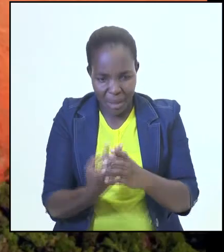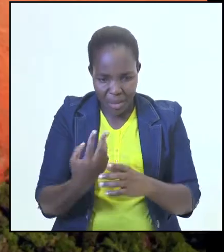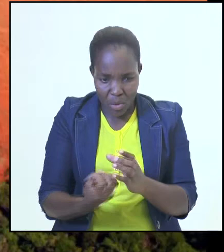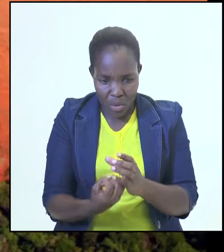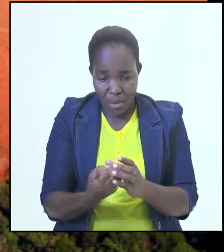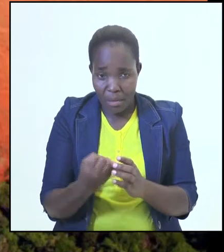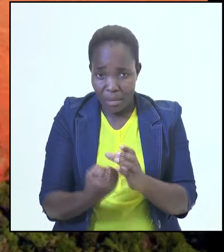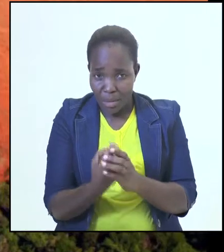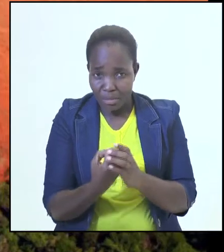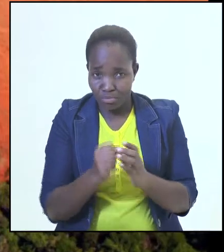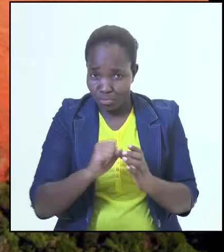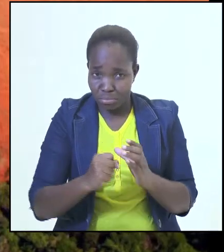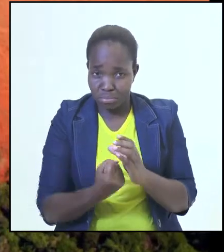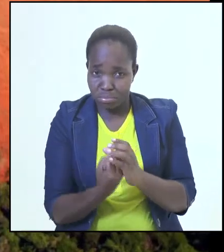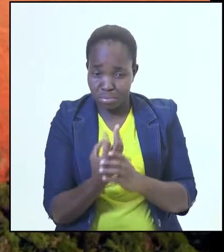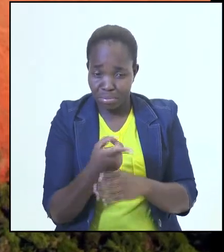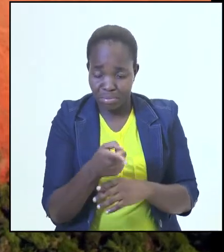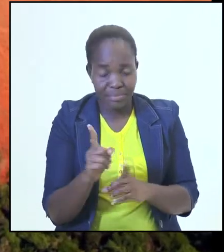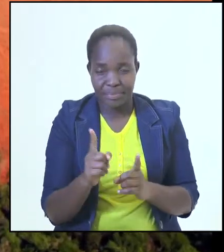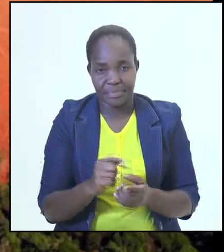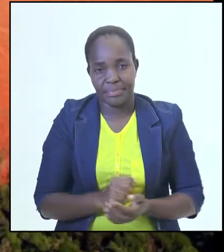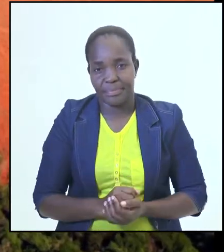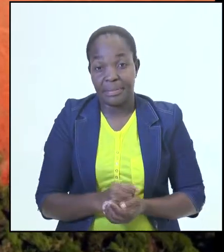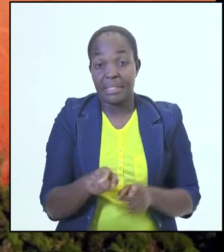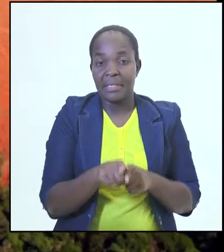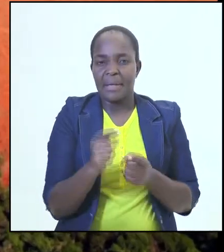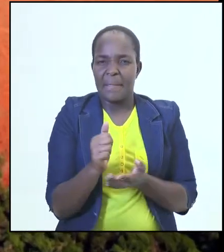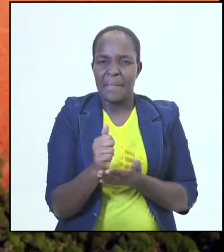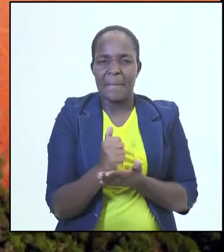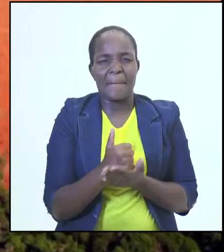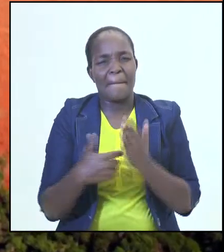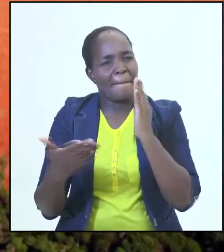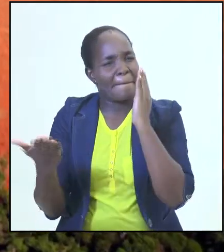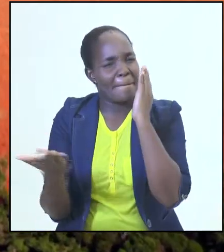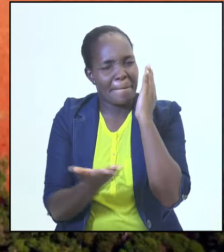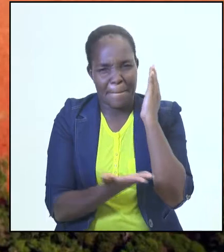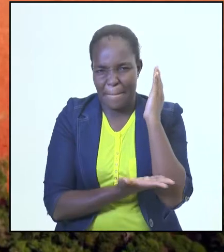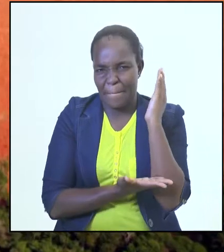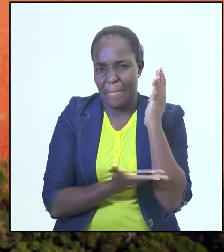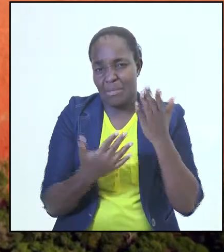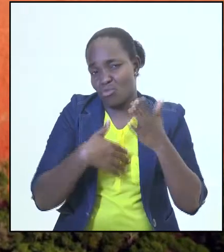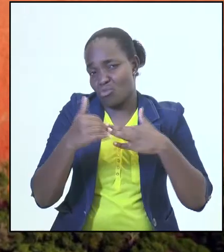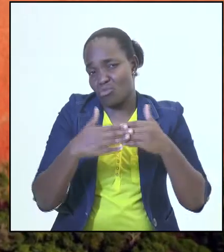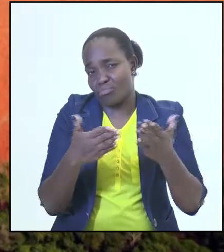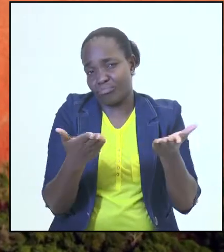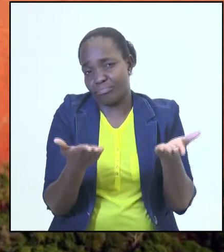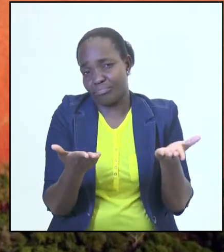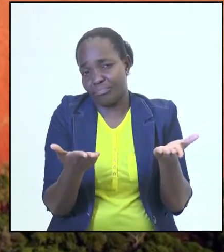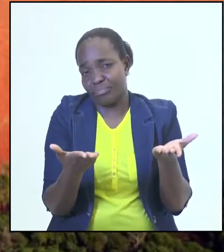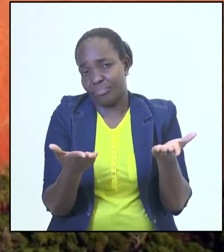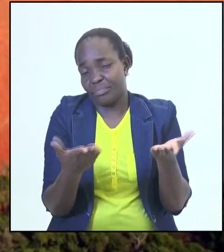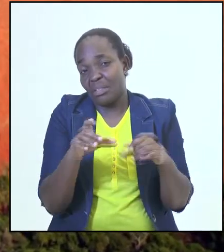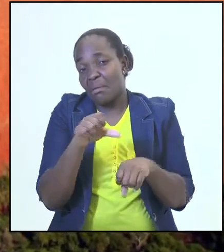In this picture, they have cleared so much of the forest, probably to build here. That is unlikely